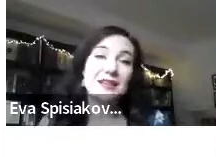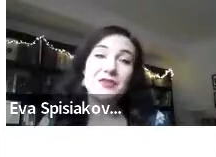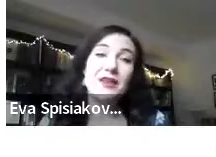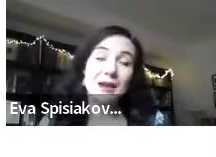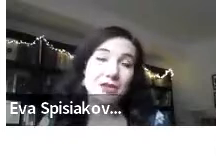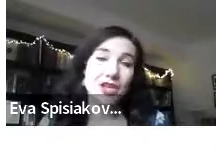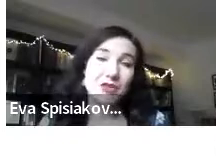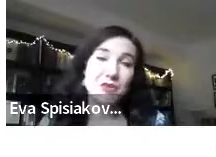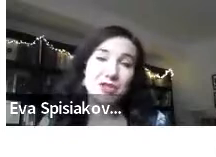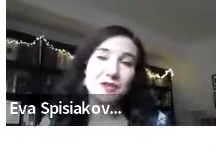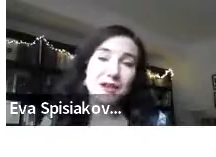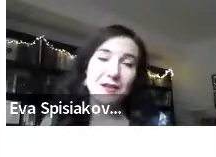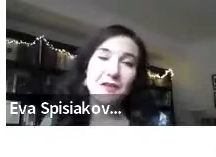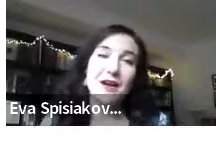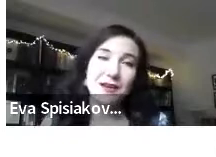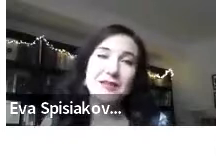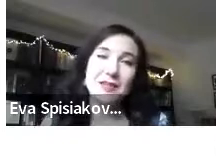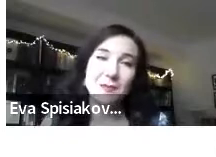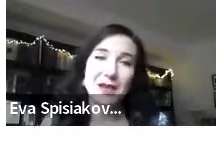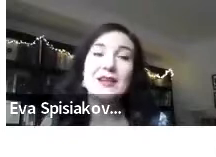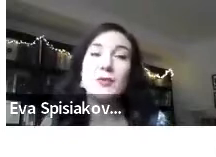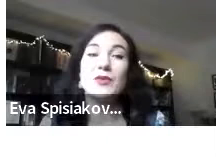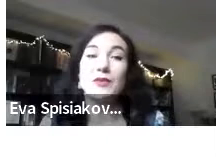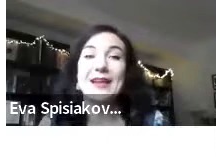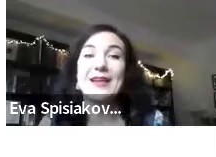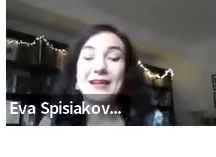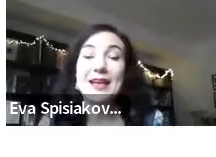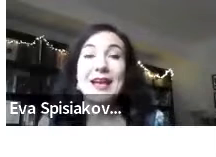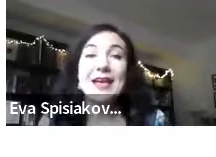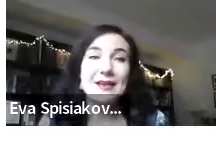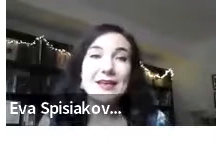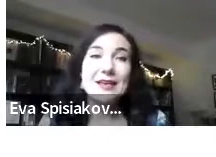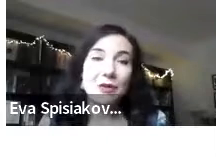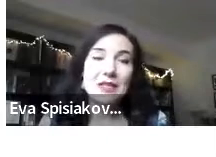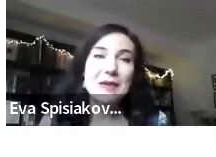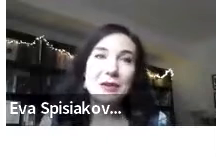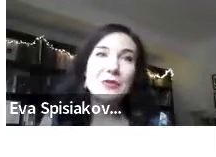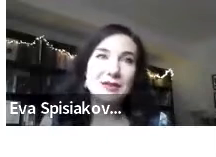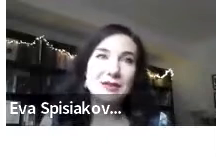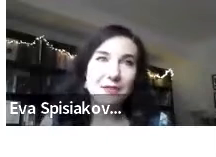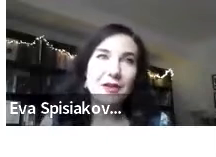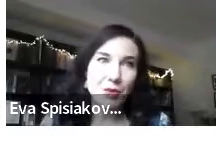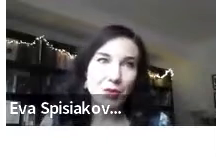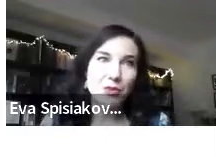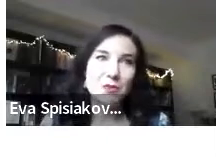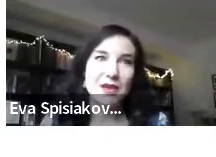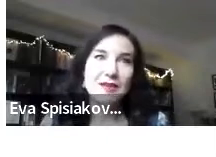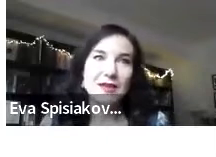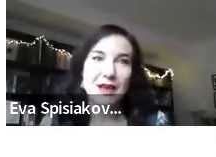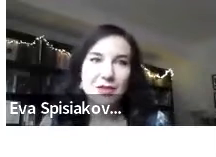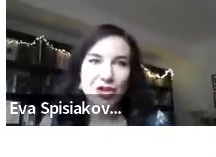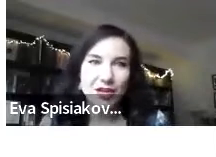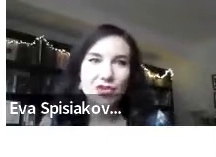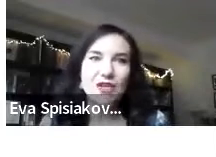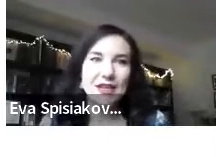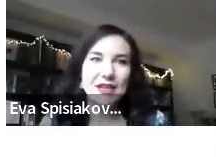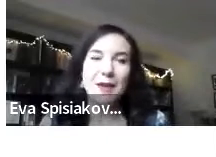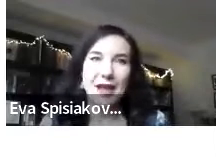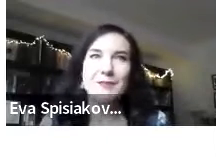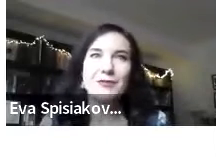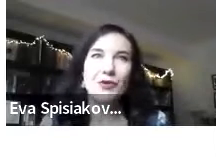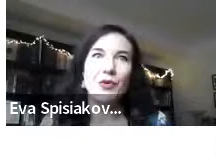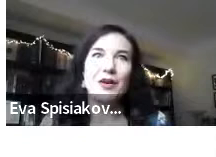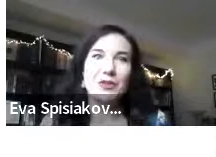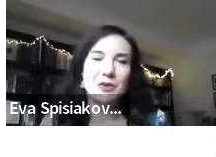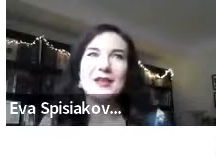blaming inhalers for climate change, which I find finally somebody picked up on the fact that, it's people who will suffer the most with the climate change that